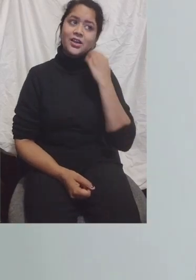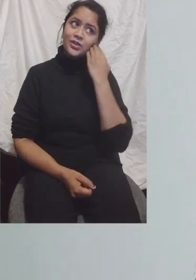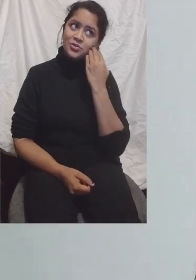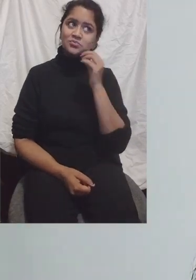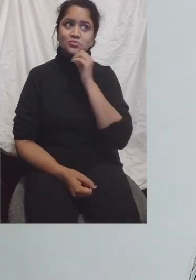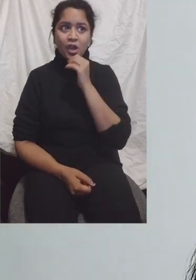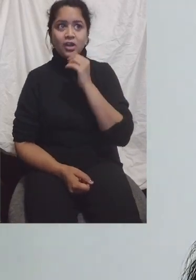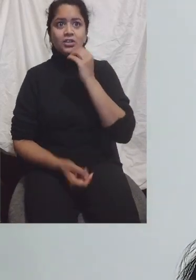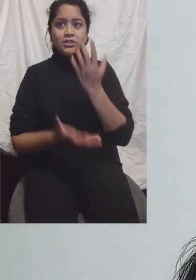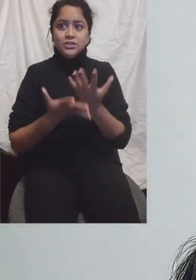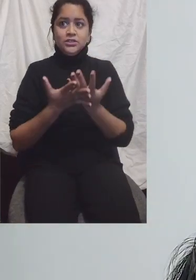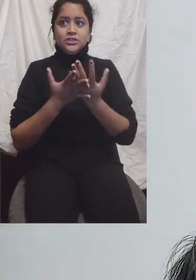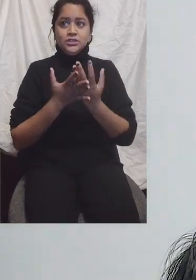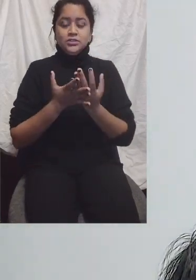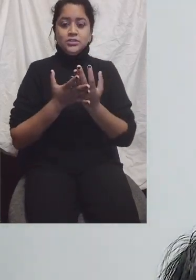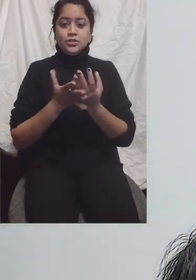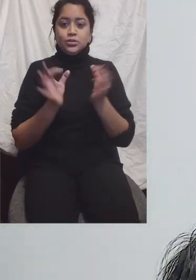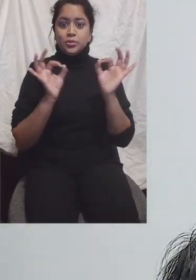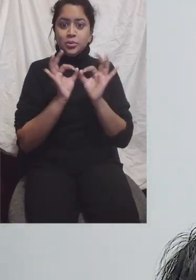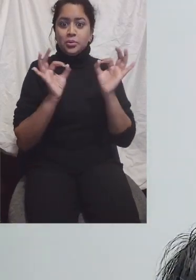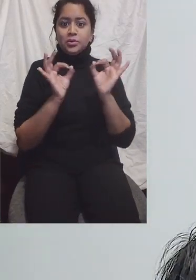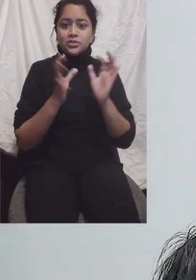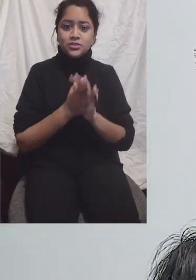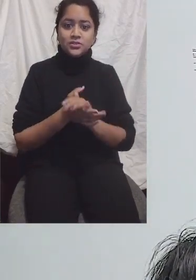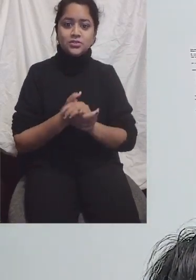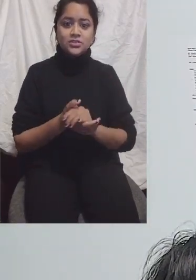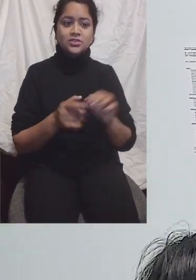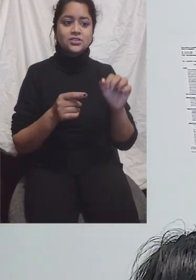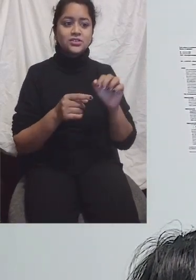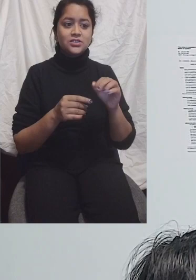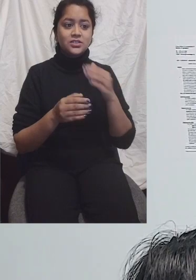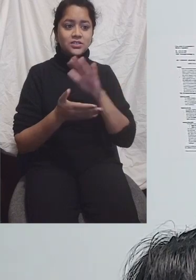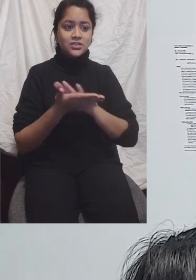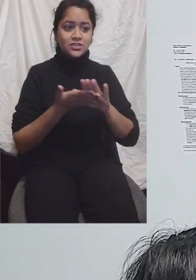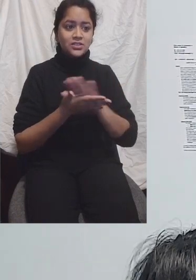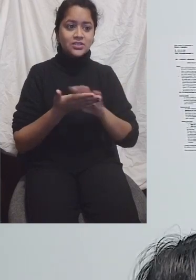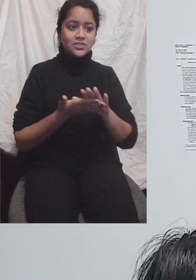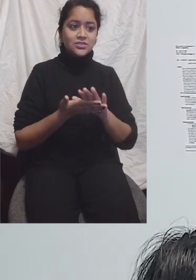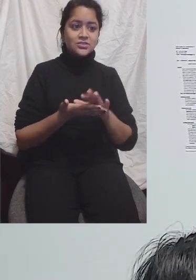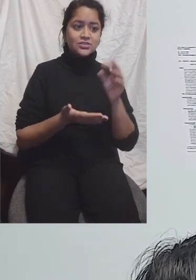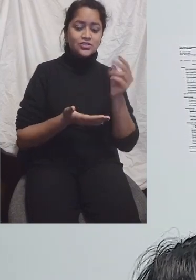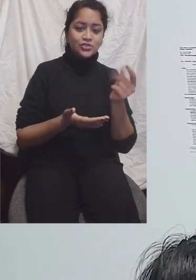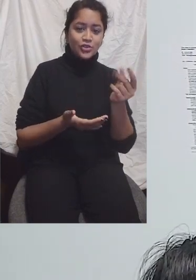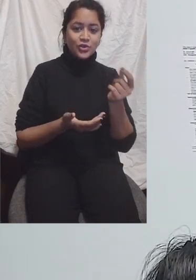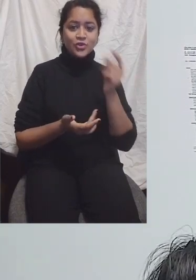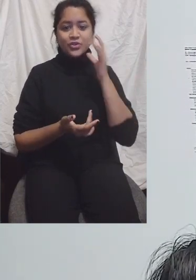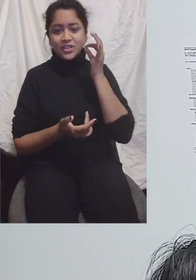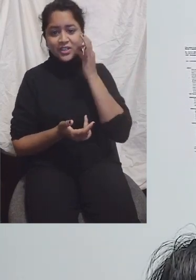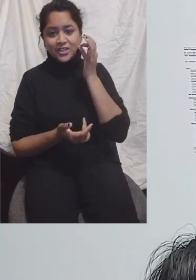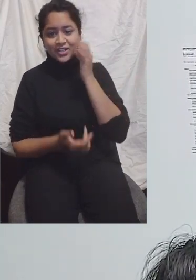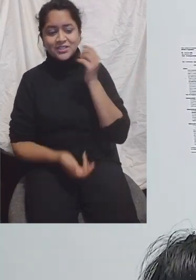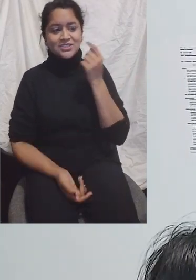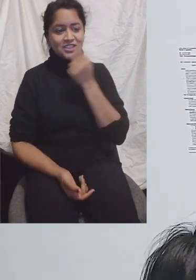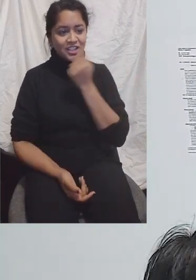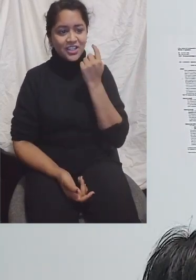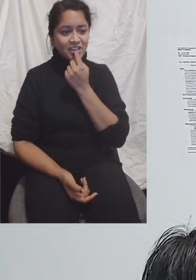Ideally, it should be done on a daily basis, just like how you and I clean our teeth. I know that's a bit